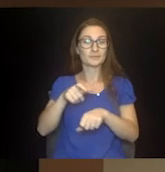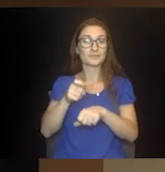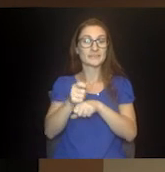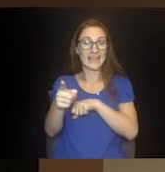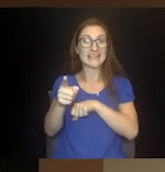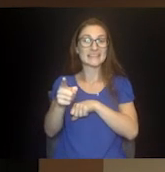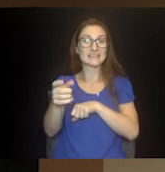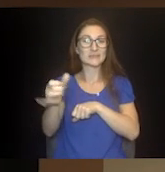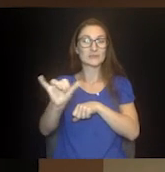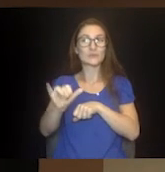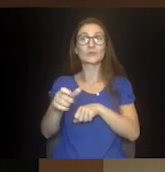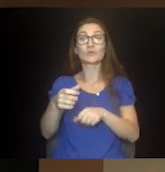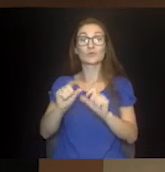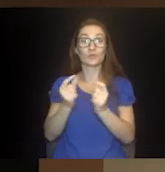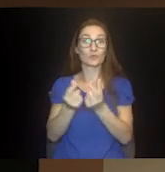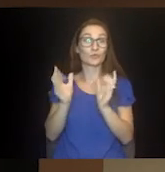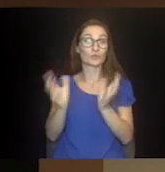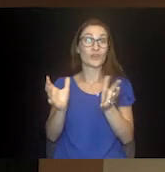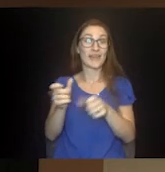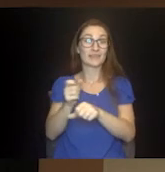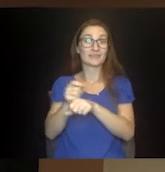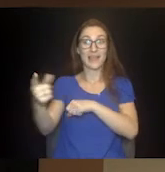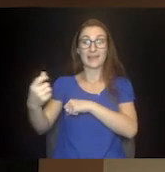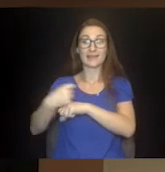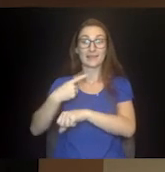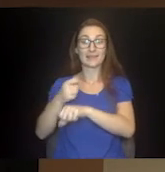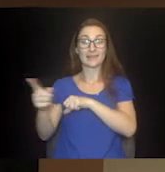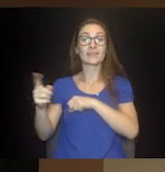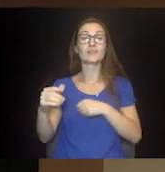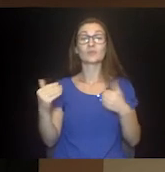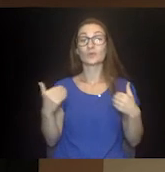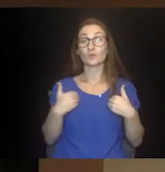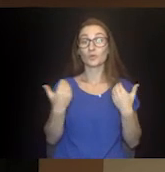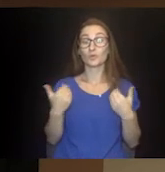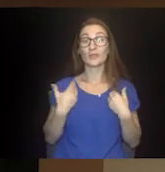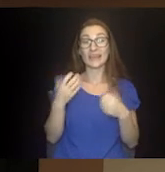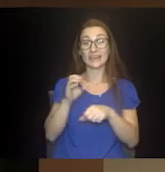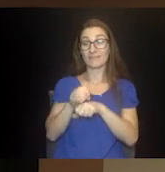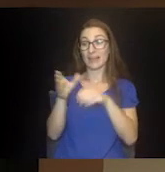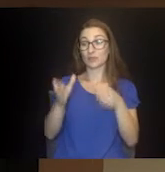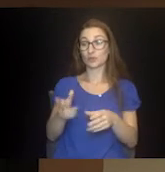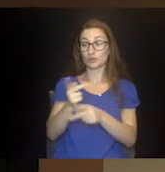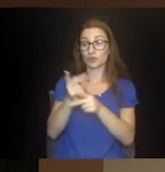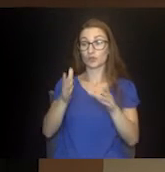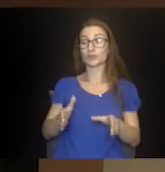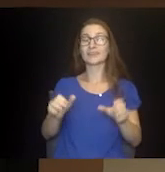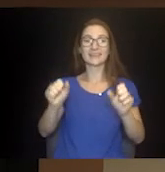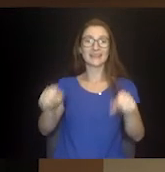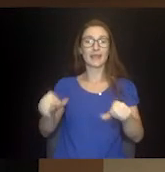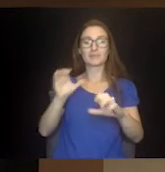group text chat, group chat text going on, like where our youth advisor